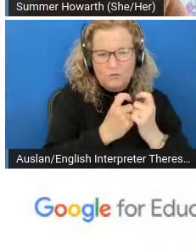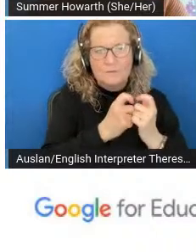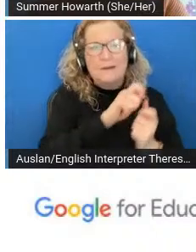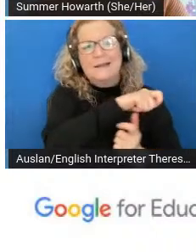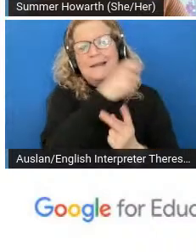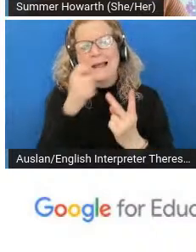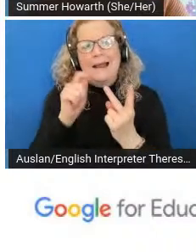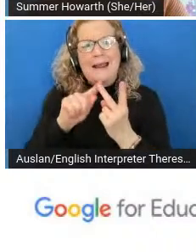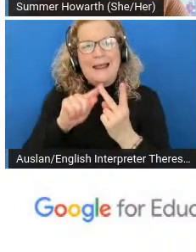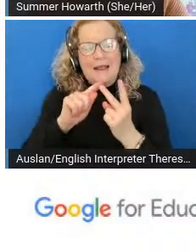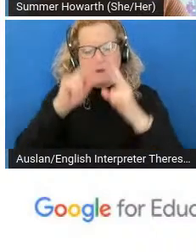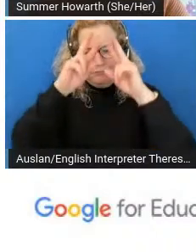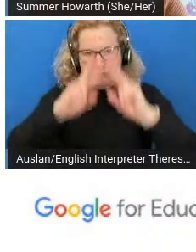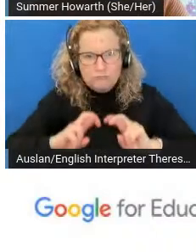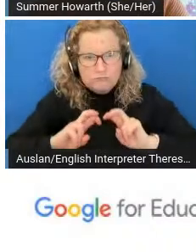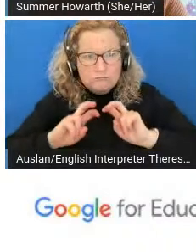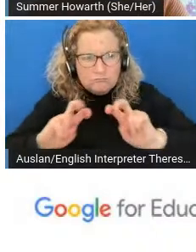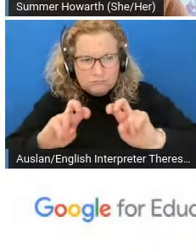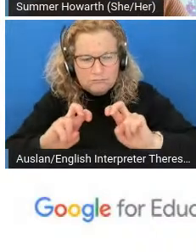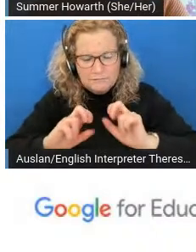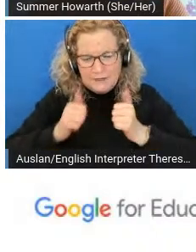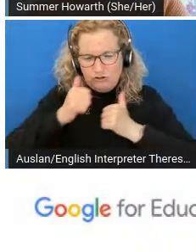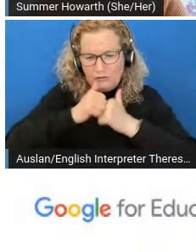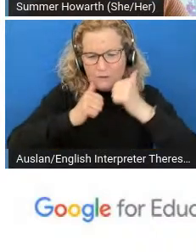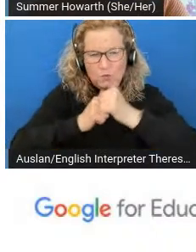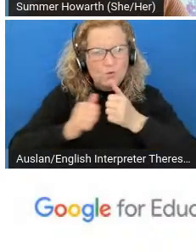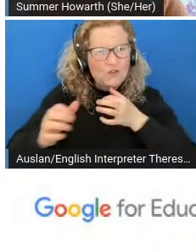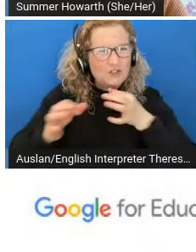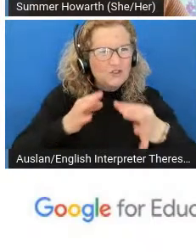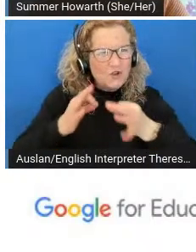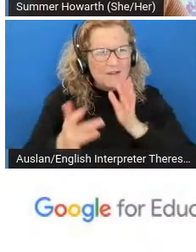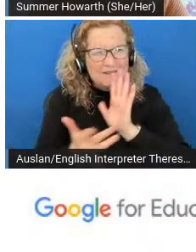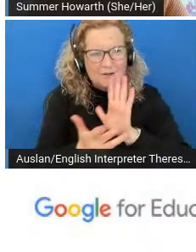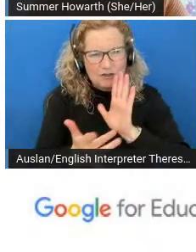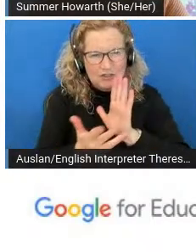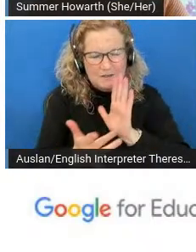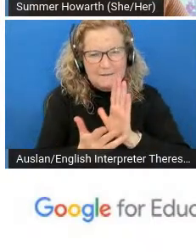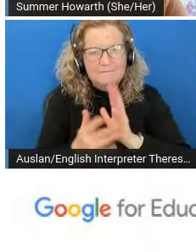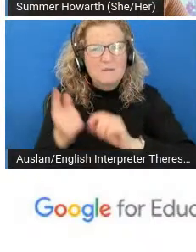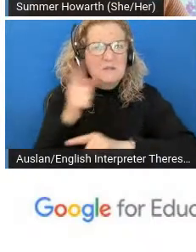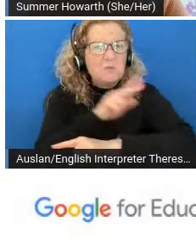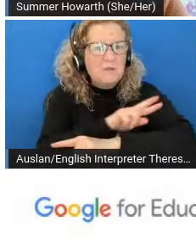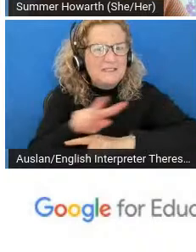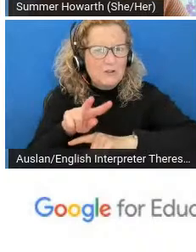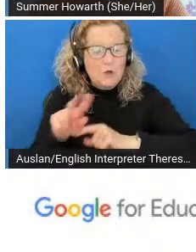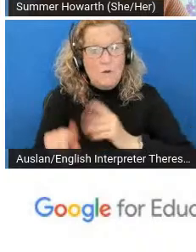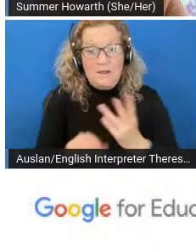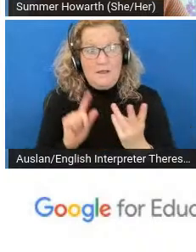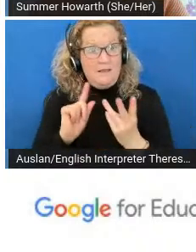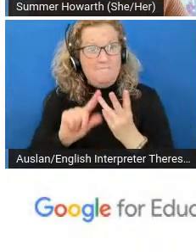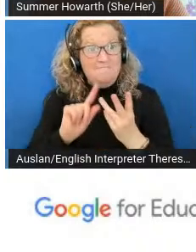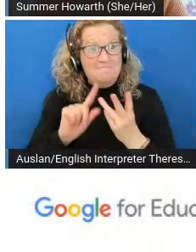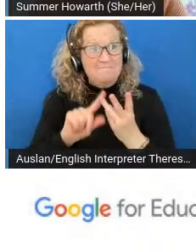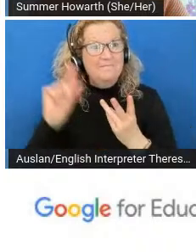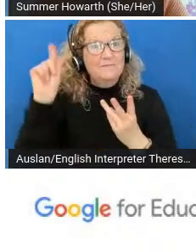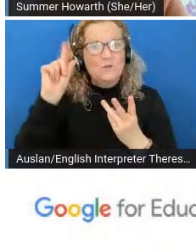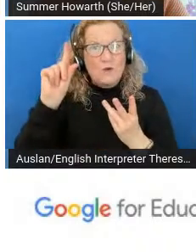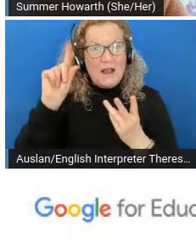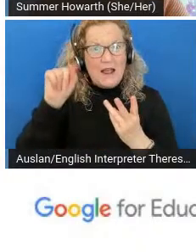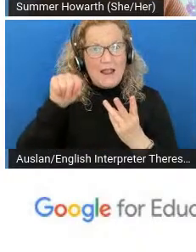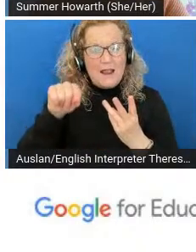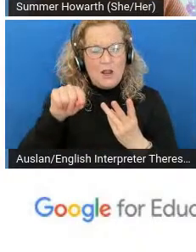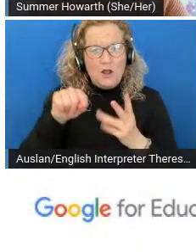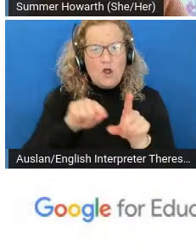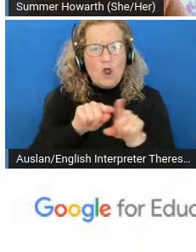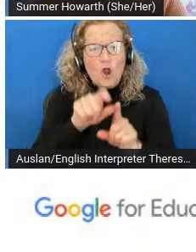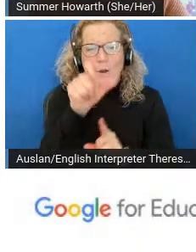dive into instructional design through technology a couple of weeks ago. And then we're looking today really at putting the learner at the heart